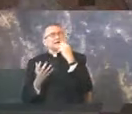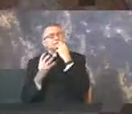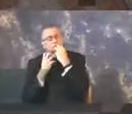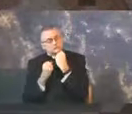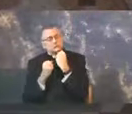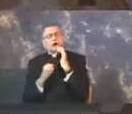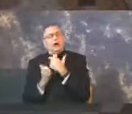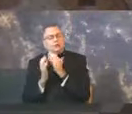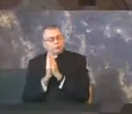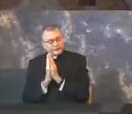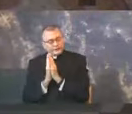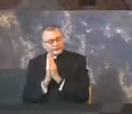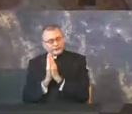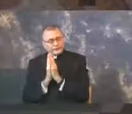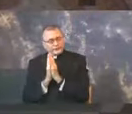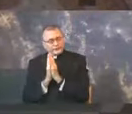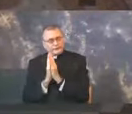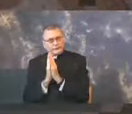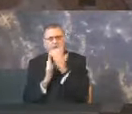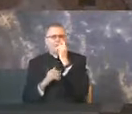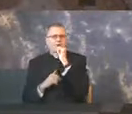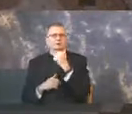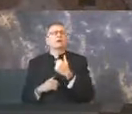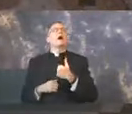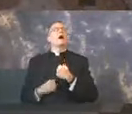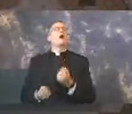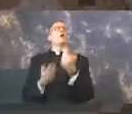imagine, not because it is our offering,